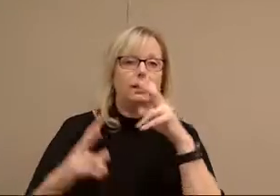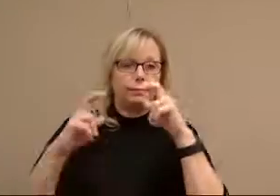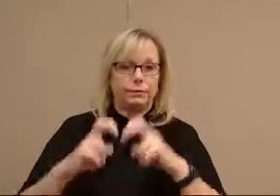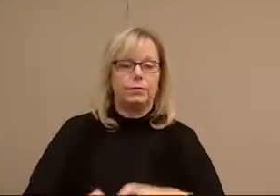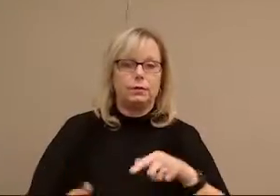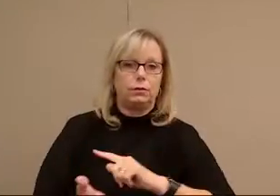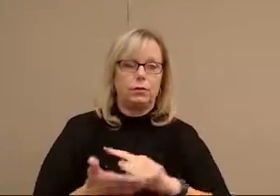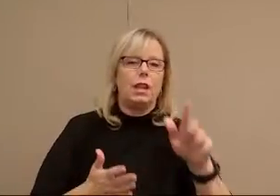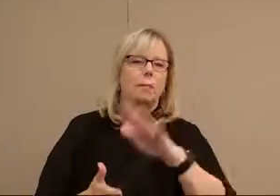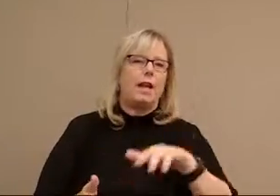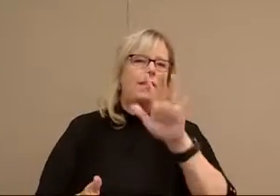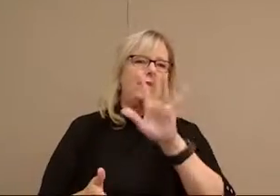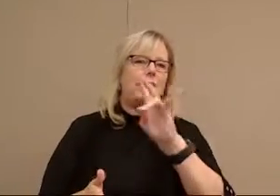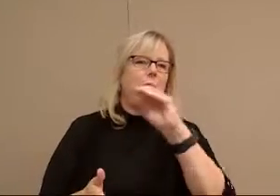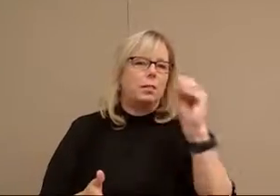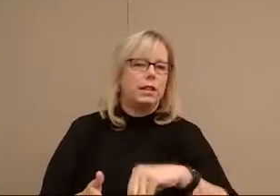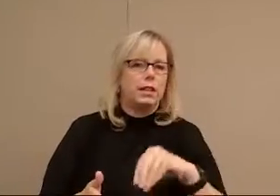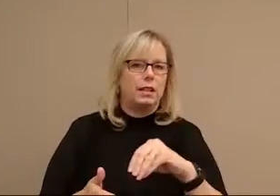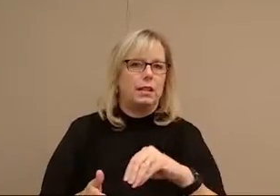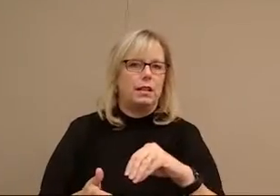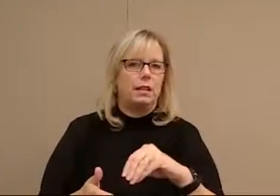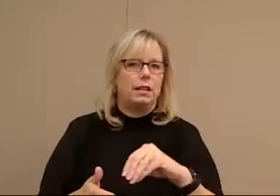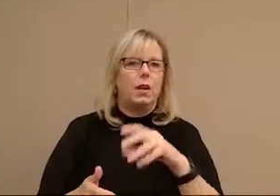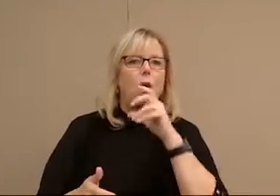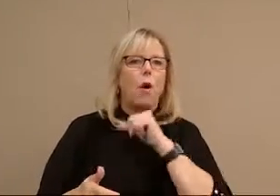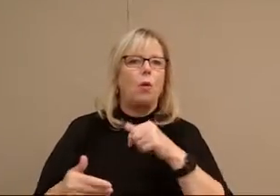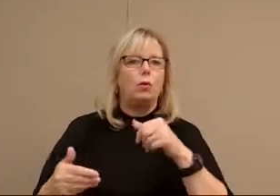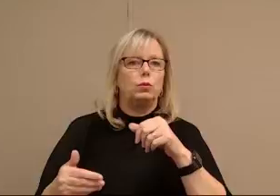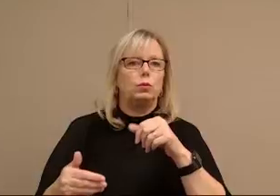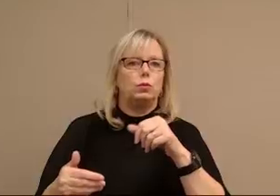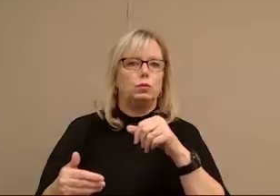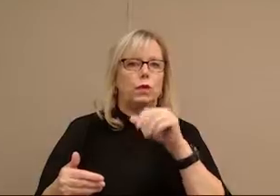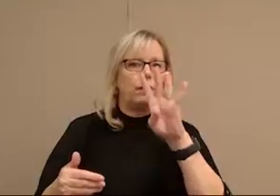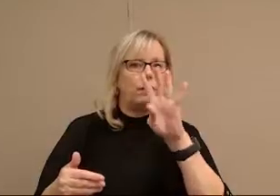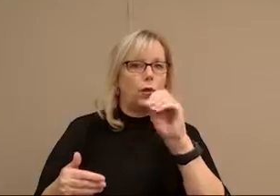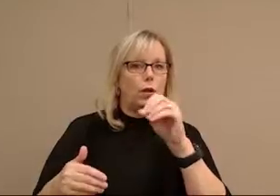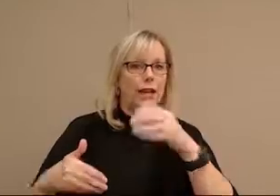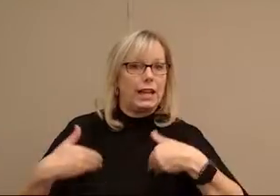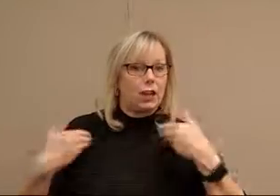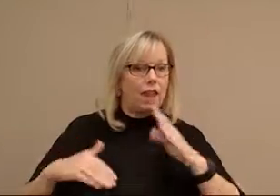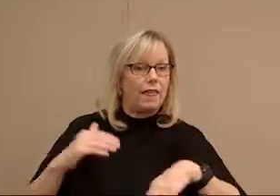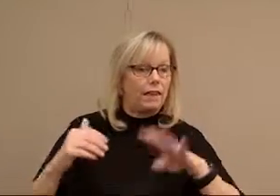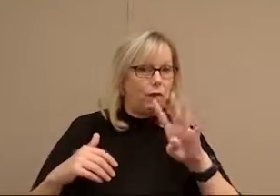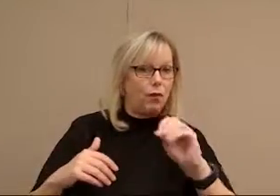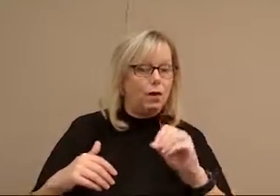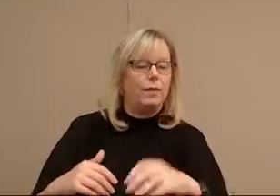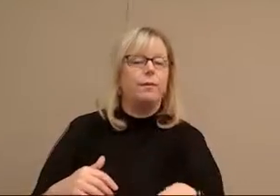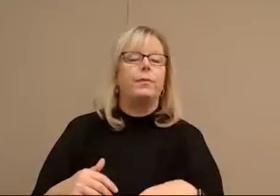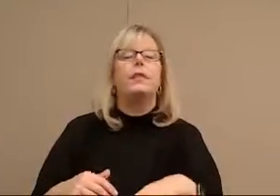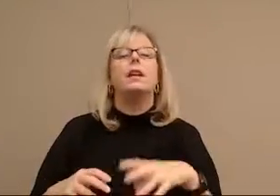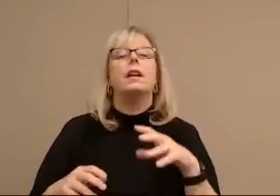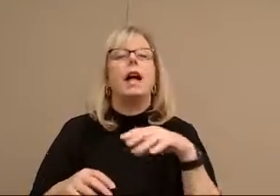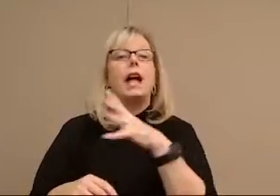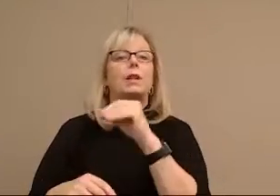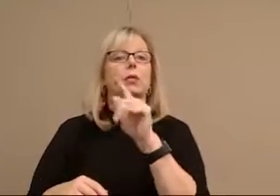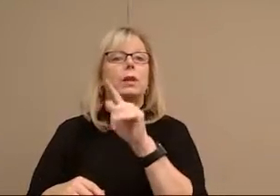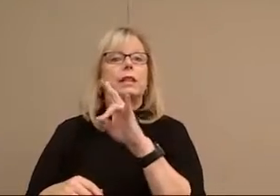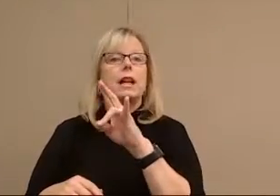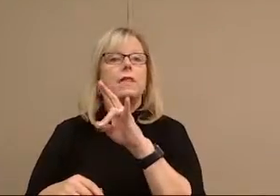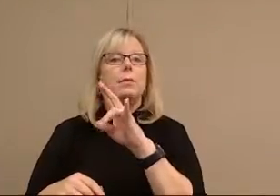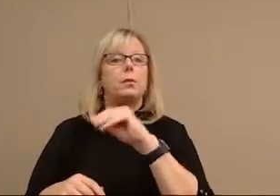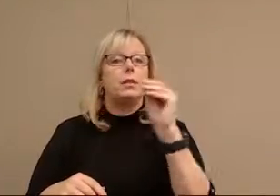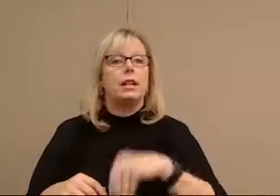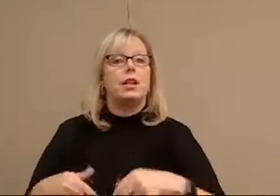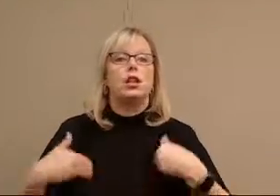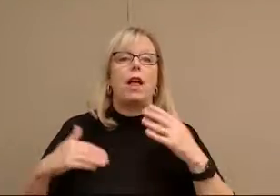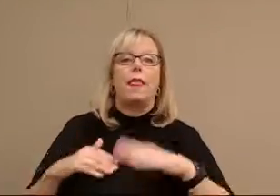week, we can see about 57% of the cases are age 40 and under, which is up from last week. In addition, 27% are age 20 and